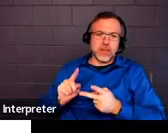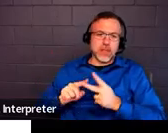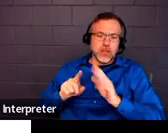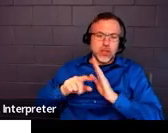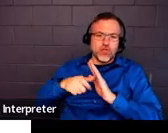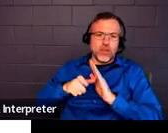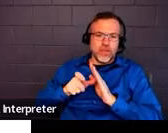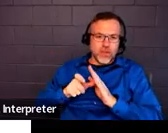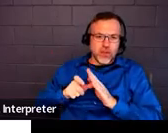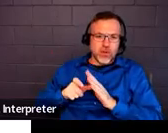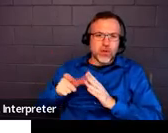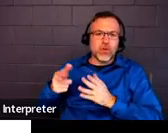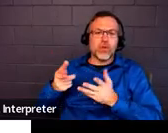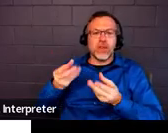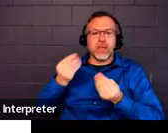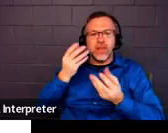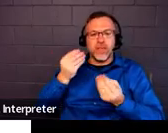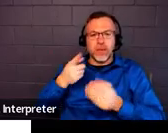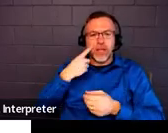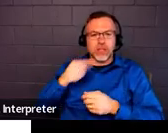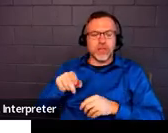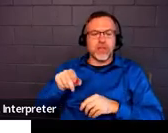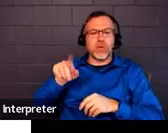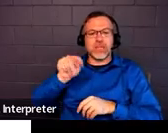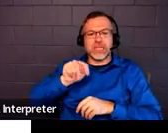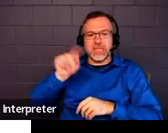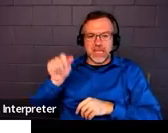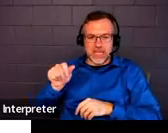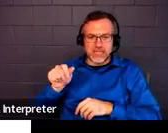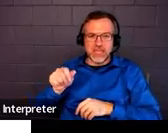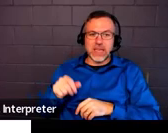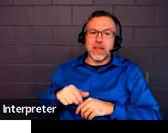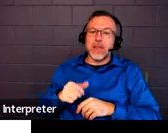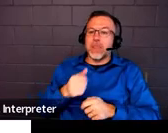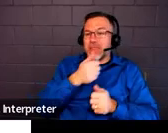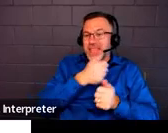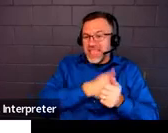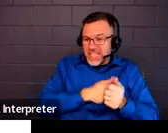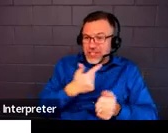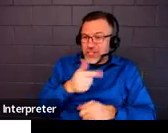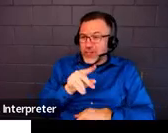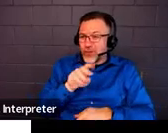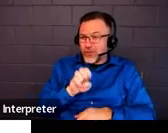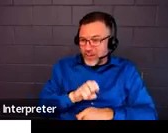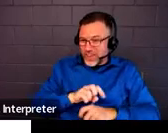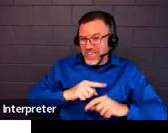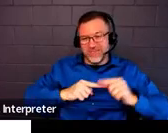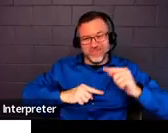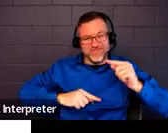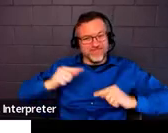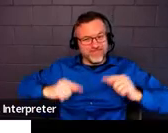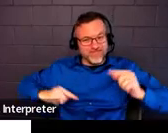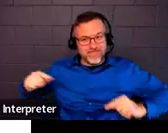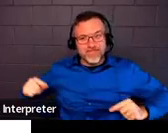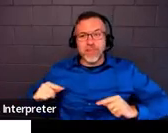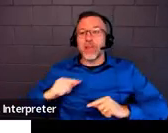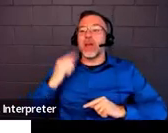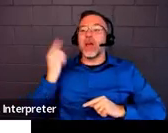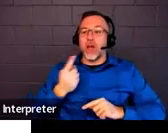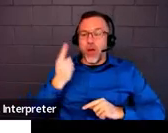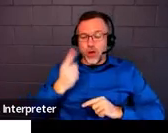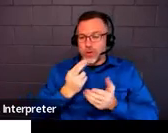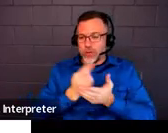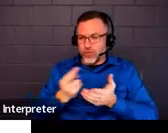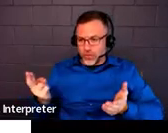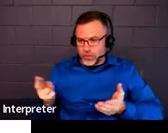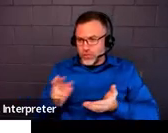The directions for test administration are different for different sessions and different grade levels. There are always resource sheets that need to be printed